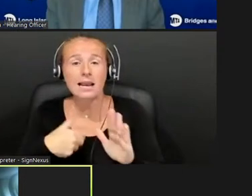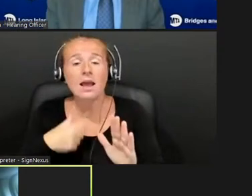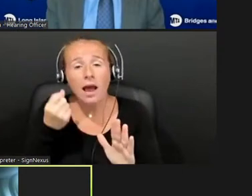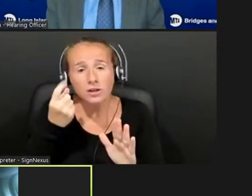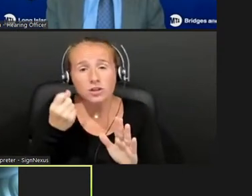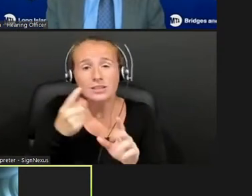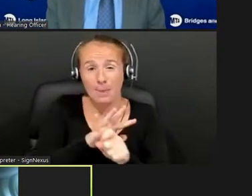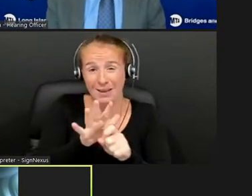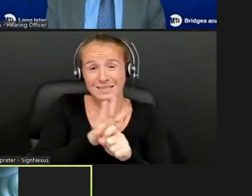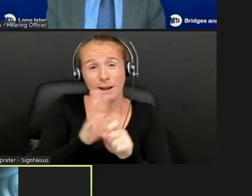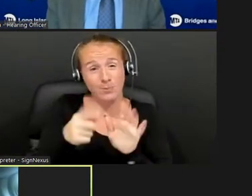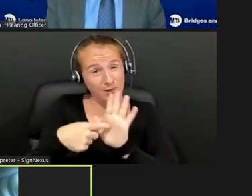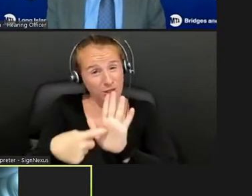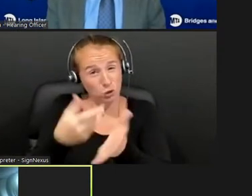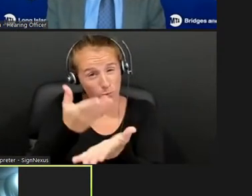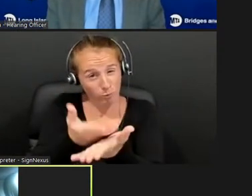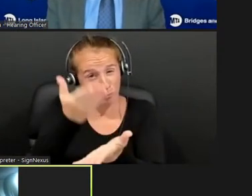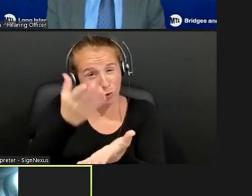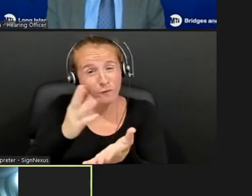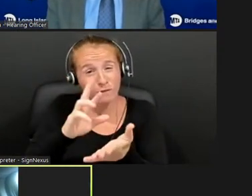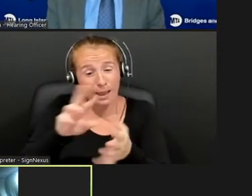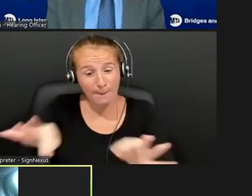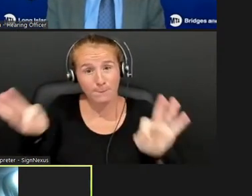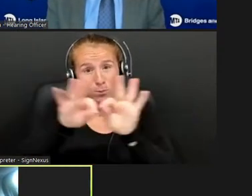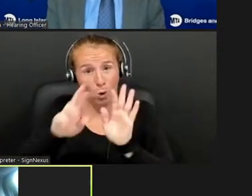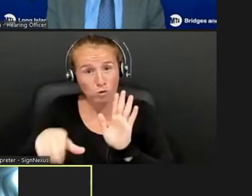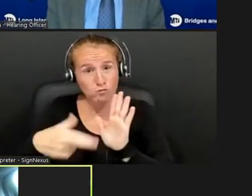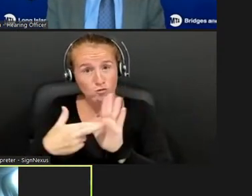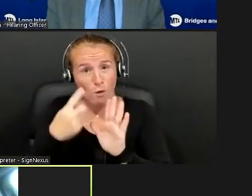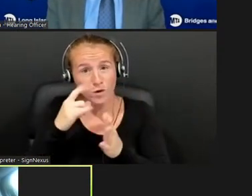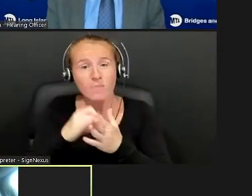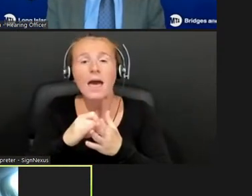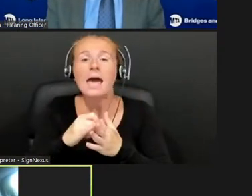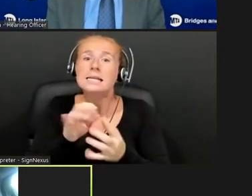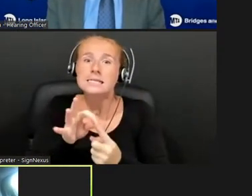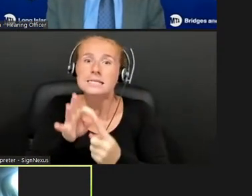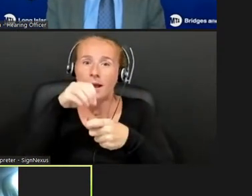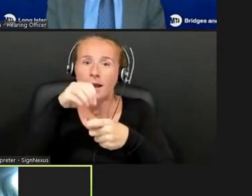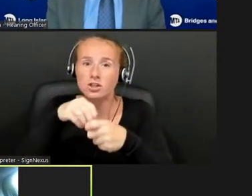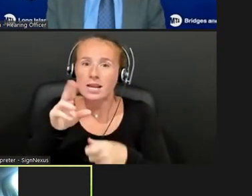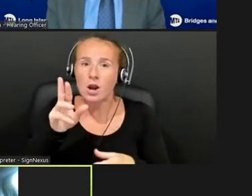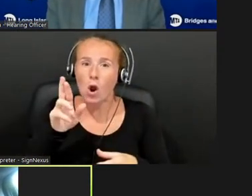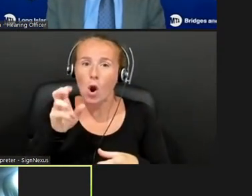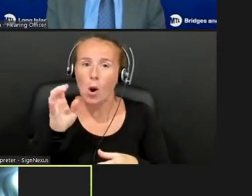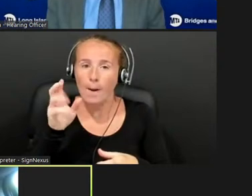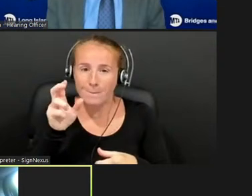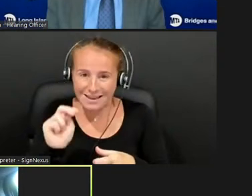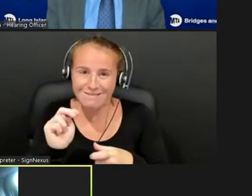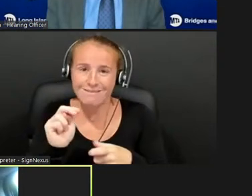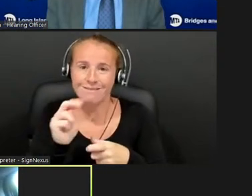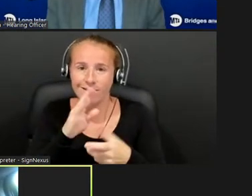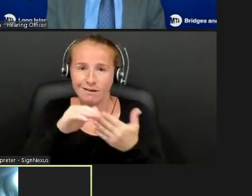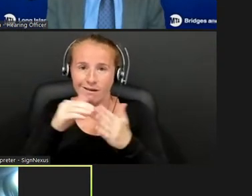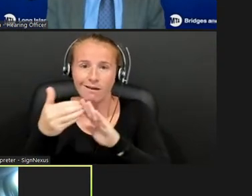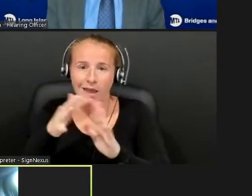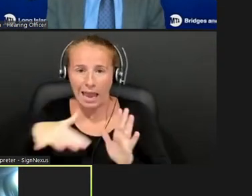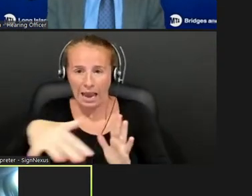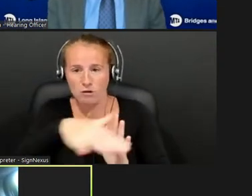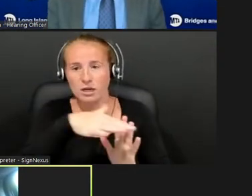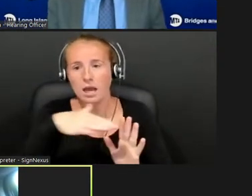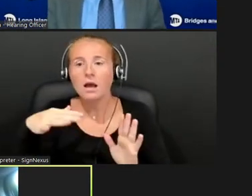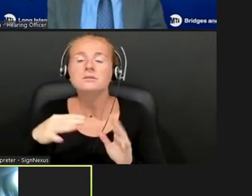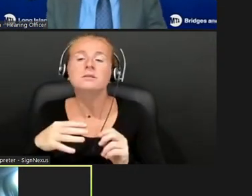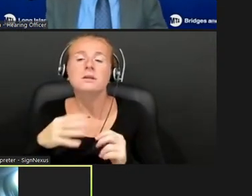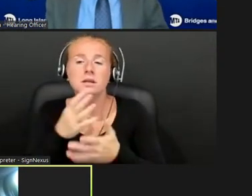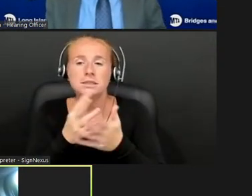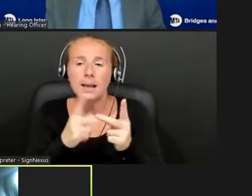New York farms in combating food insecurity especially in urban areas it's a central business district does include farmers markets